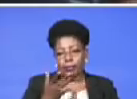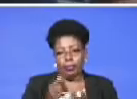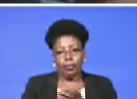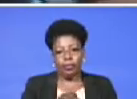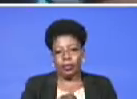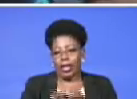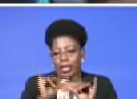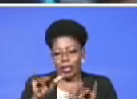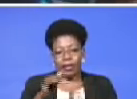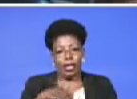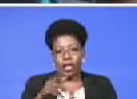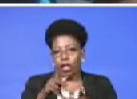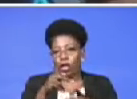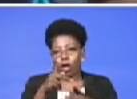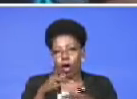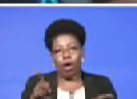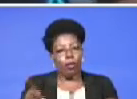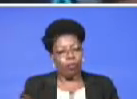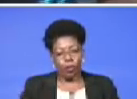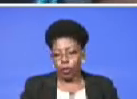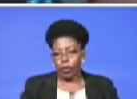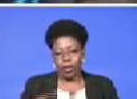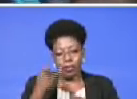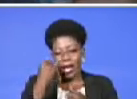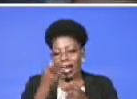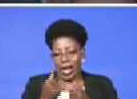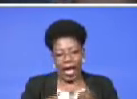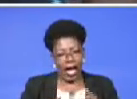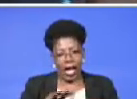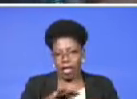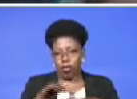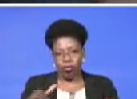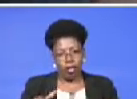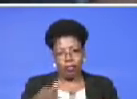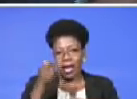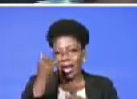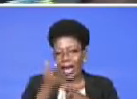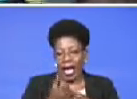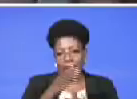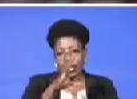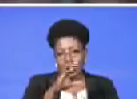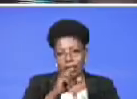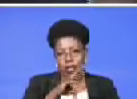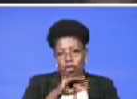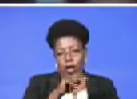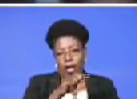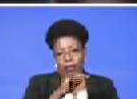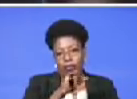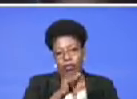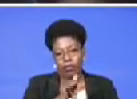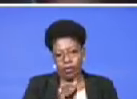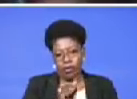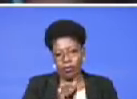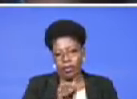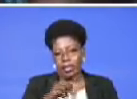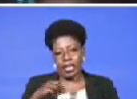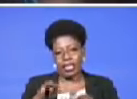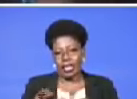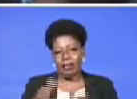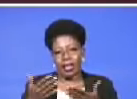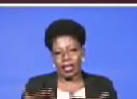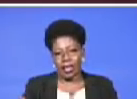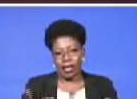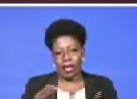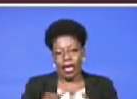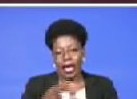leave it all in the pool for my boys one last time. This was my last race and my last Carifta ever, so I was like, alright, let's just leave it in the pool, and I ended